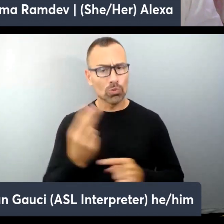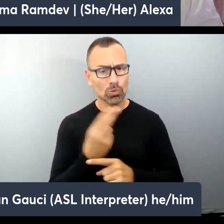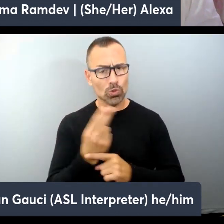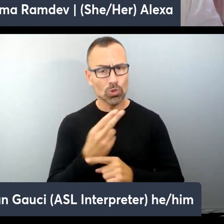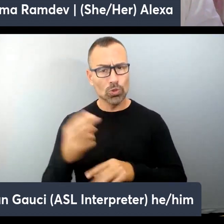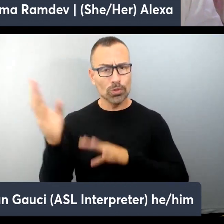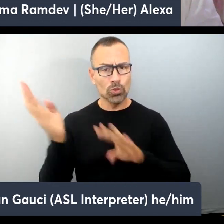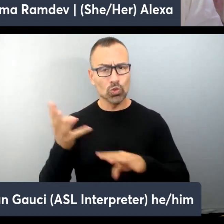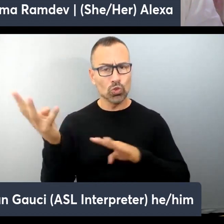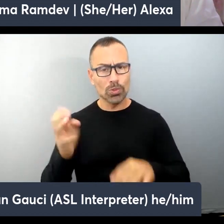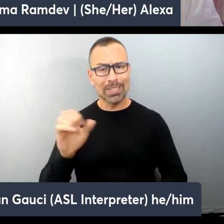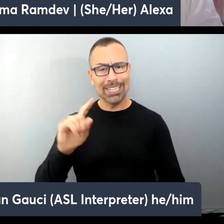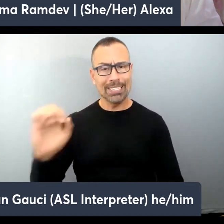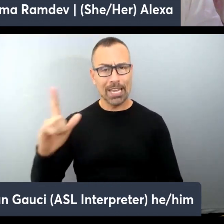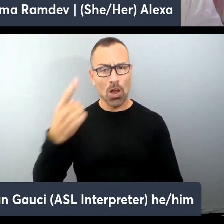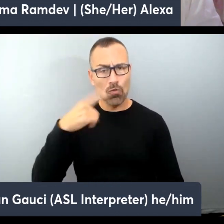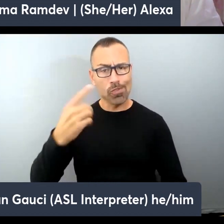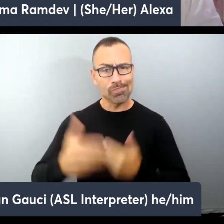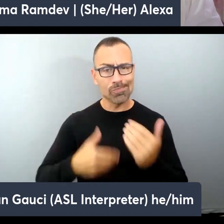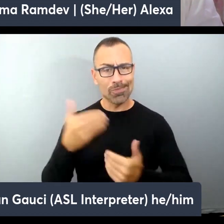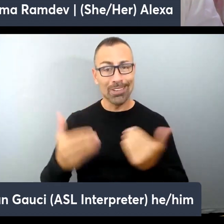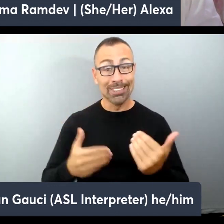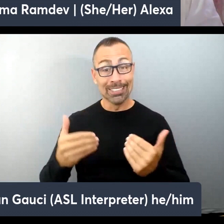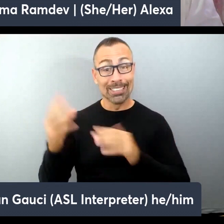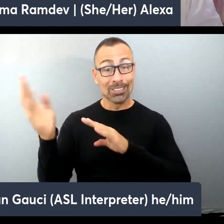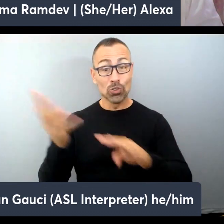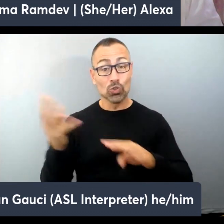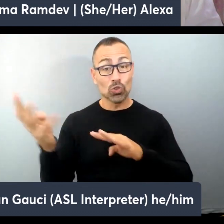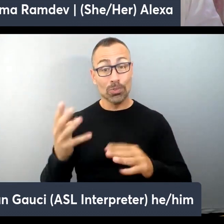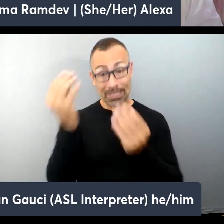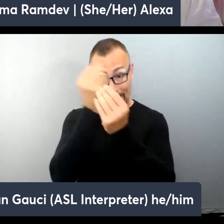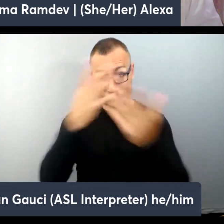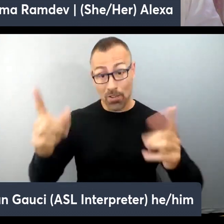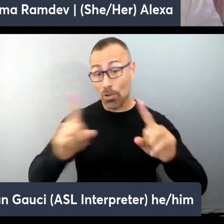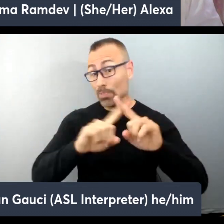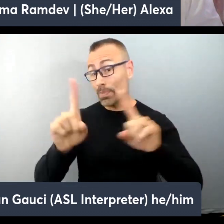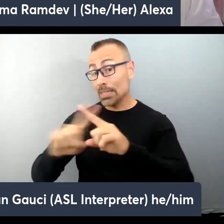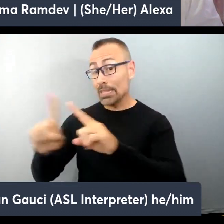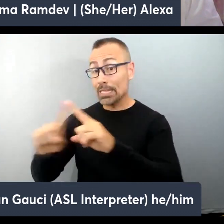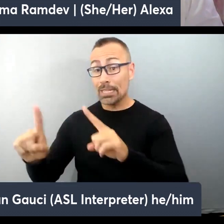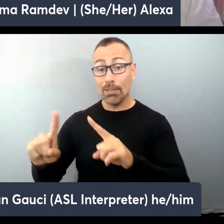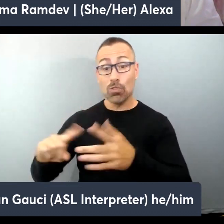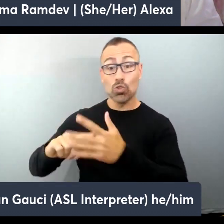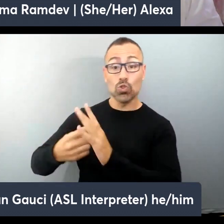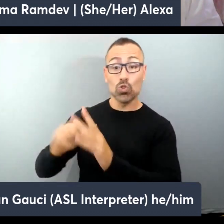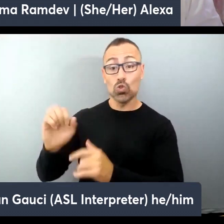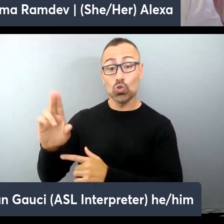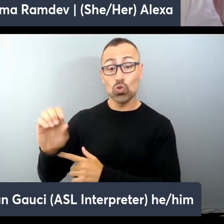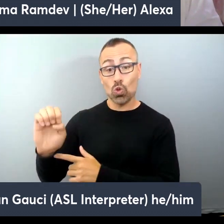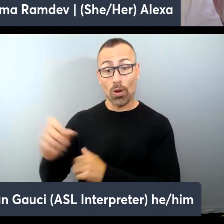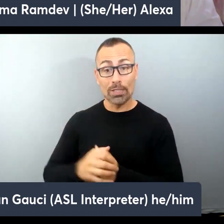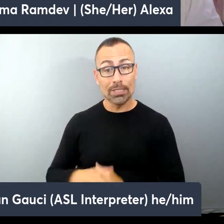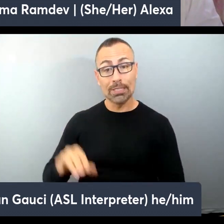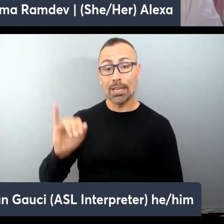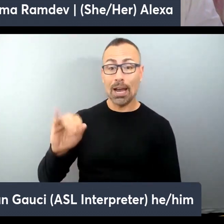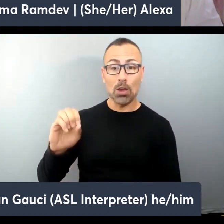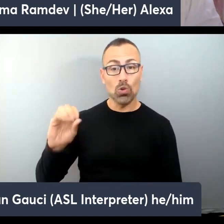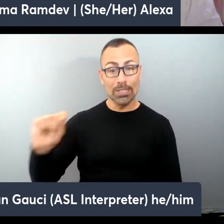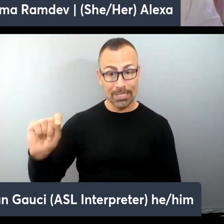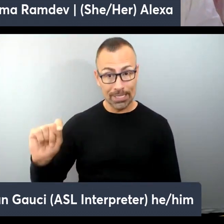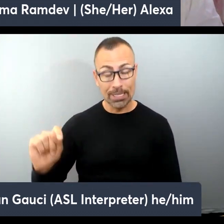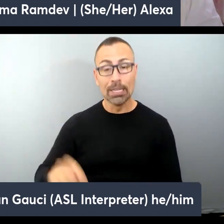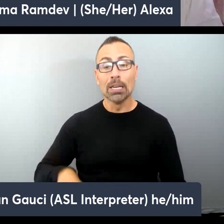streaming data from different sources such as IoT event stream, click stream, change